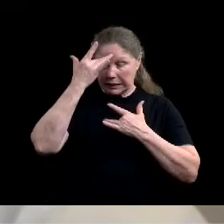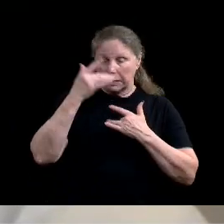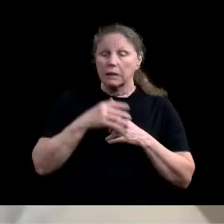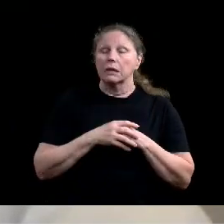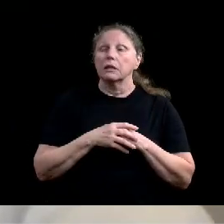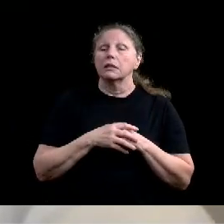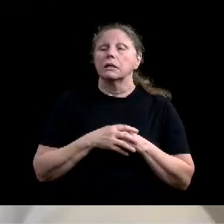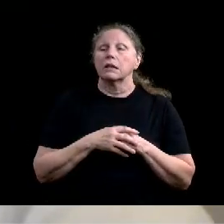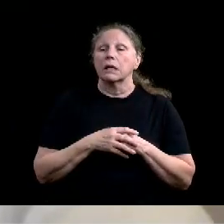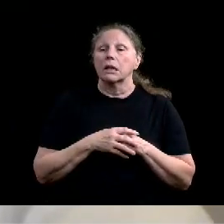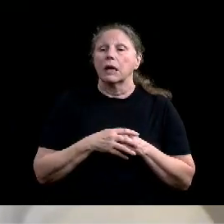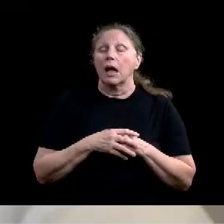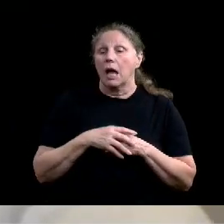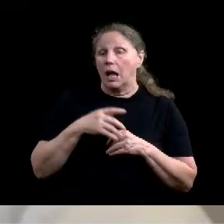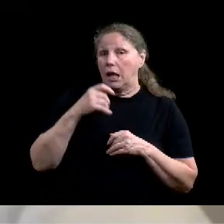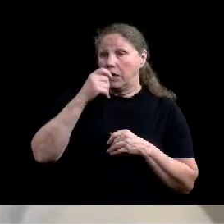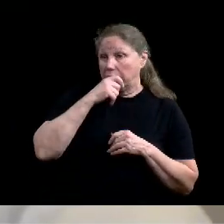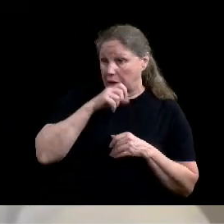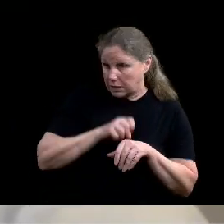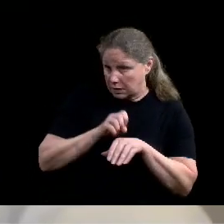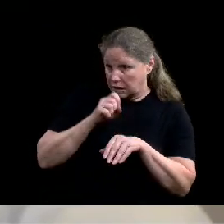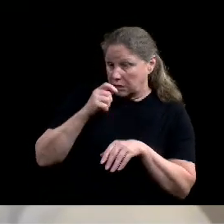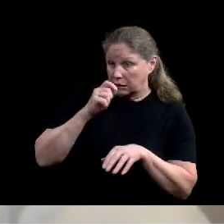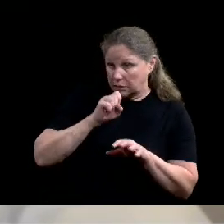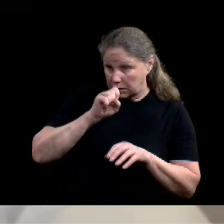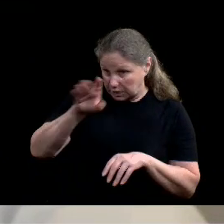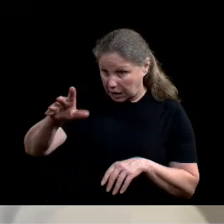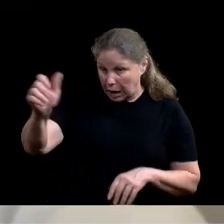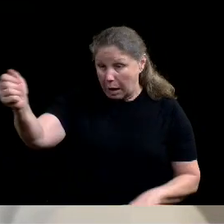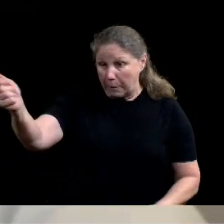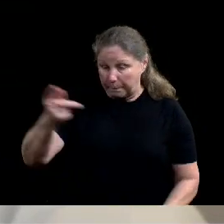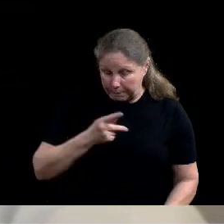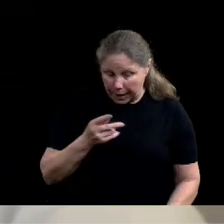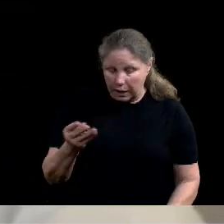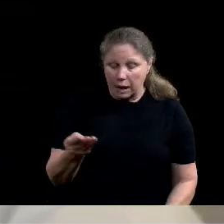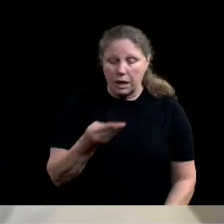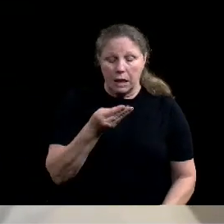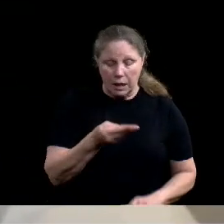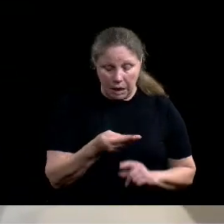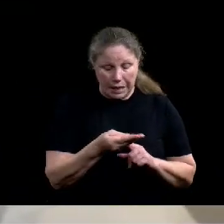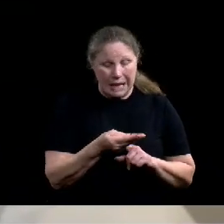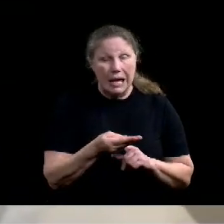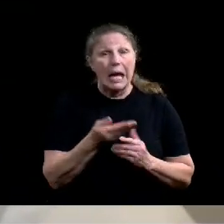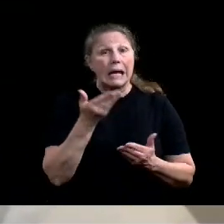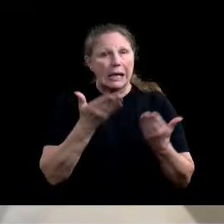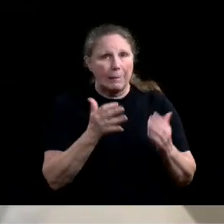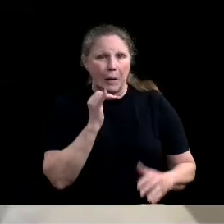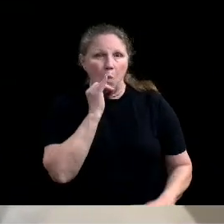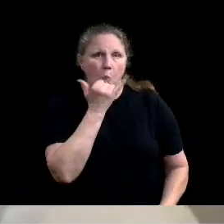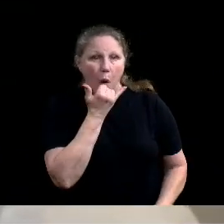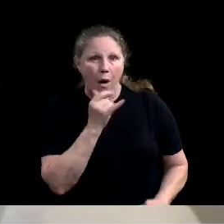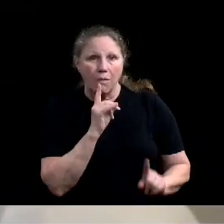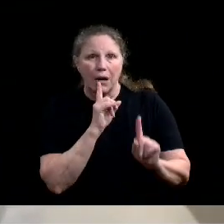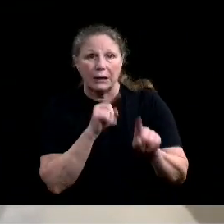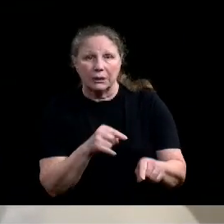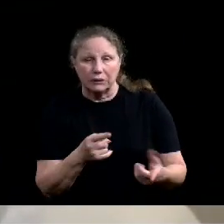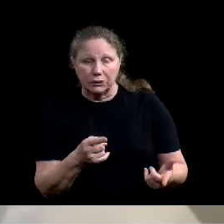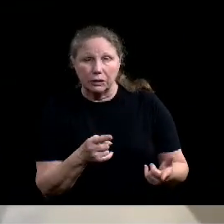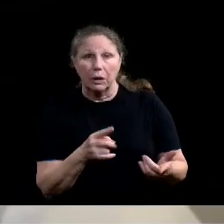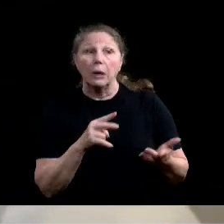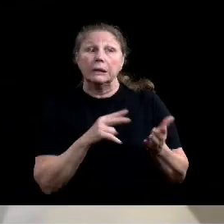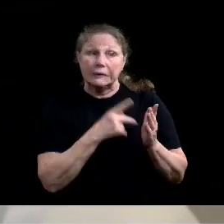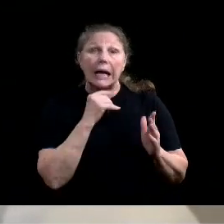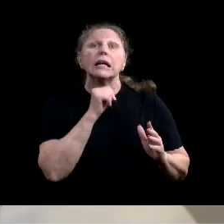is taken, it can be wrong. If it's negative, it can be wrong up to 30% of the time. So that's the